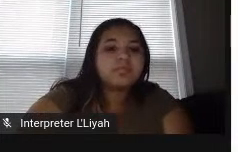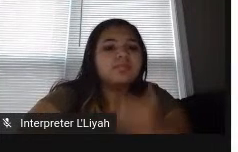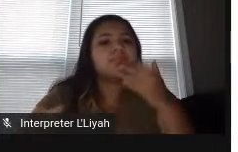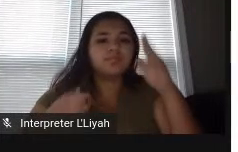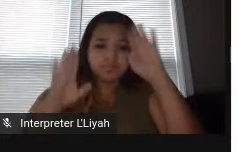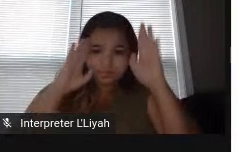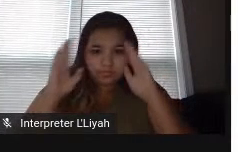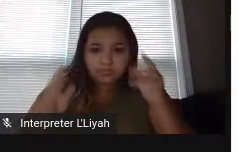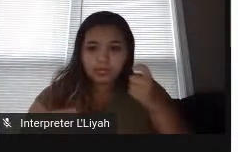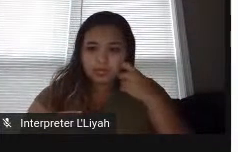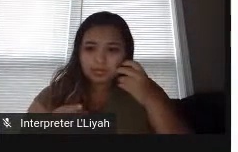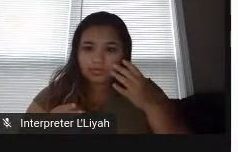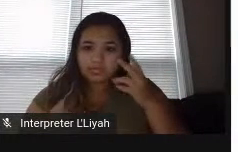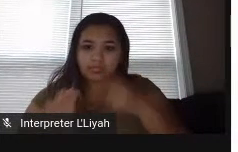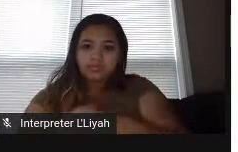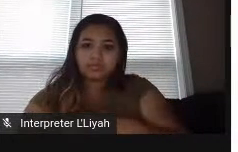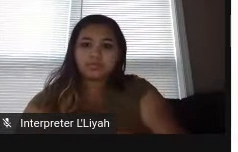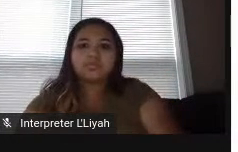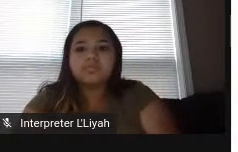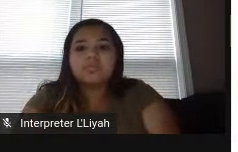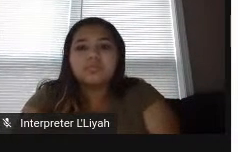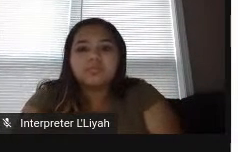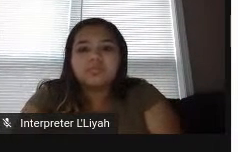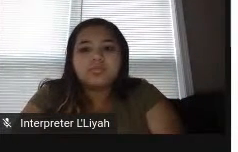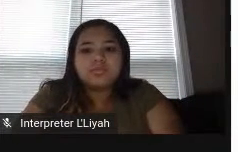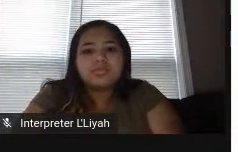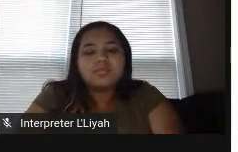thank you for joining Deafology.